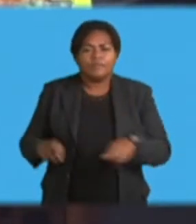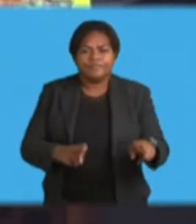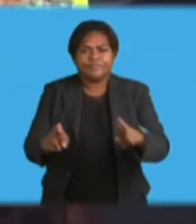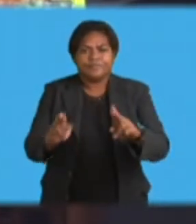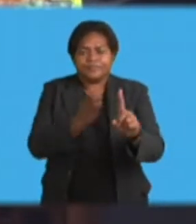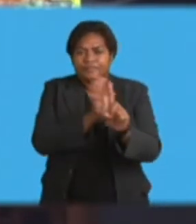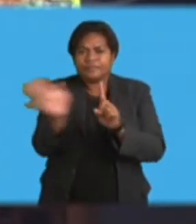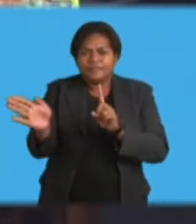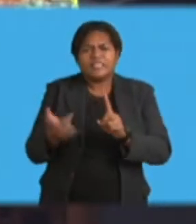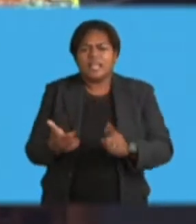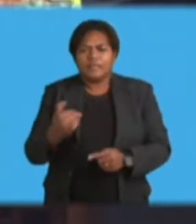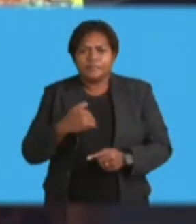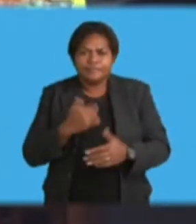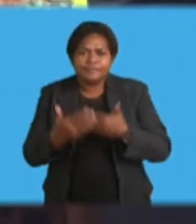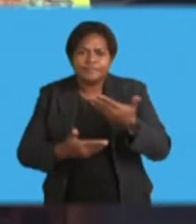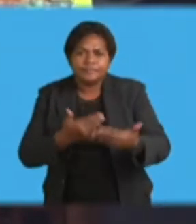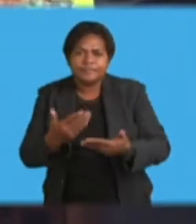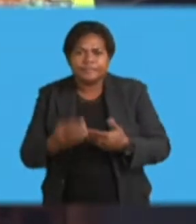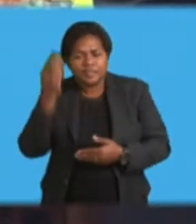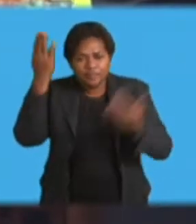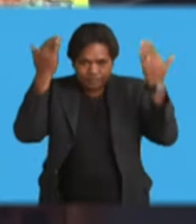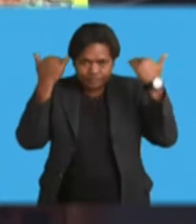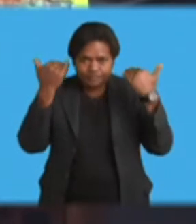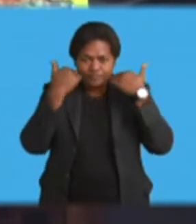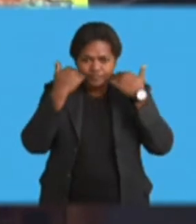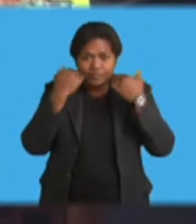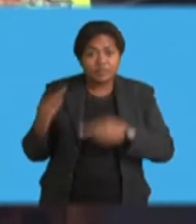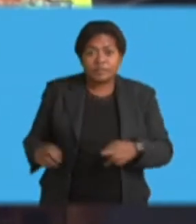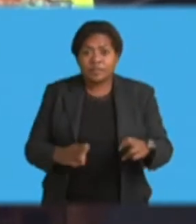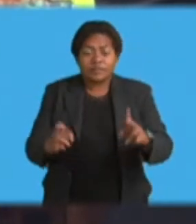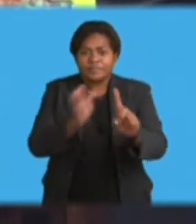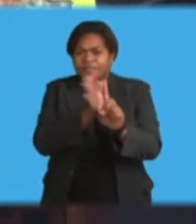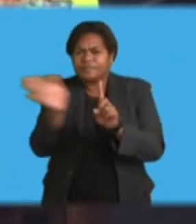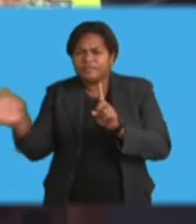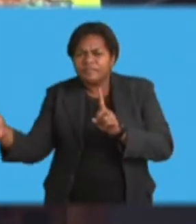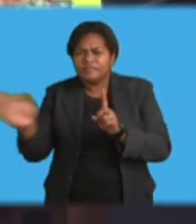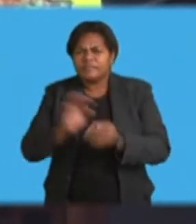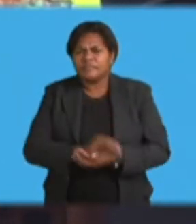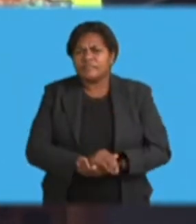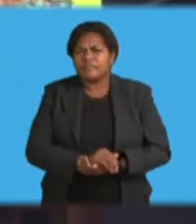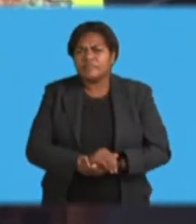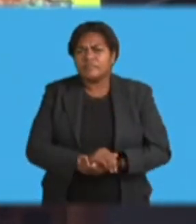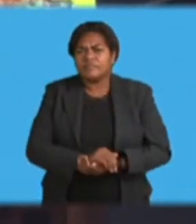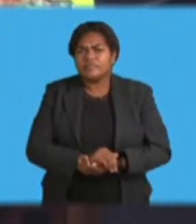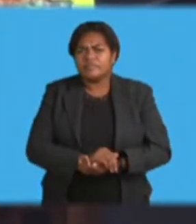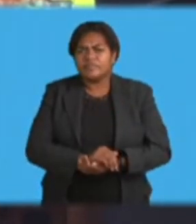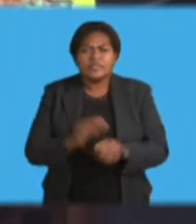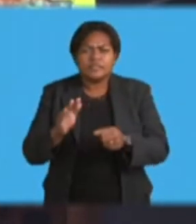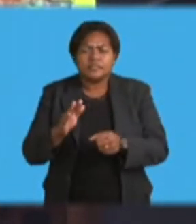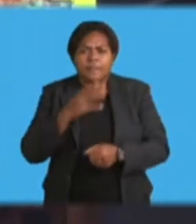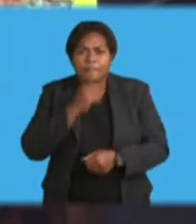Let me explain, Mr. Speaker. The river diversion channels of floodways are man-made